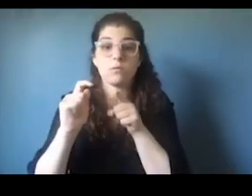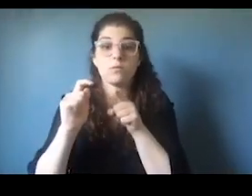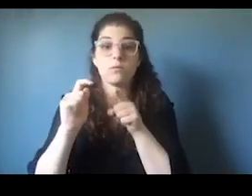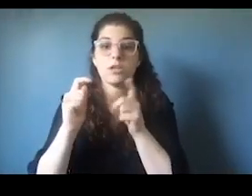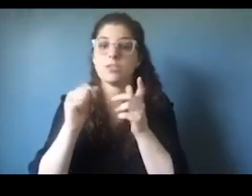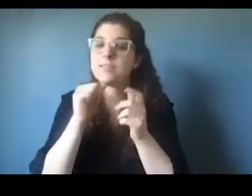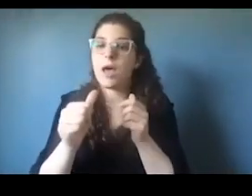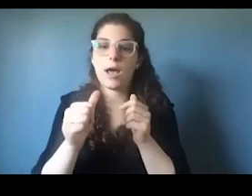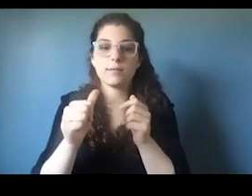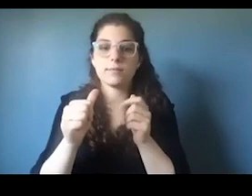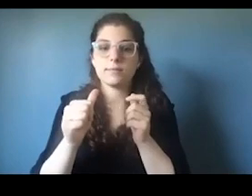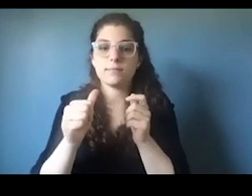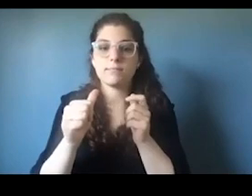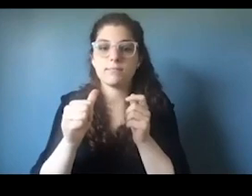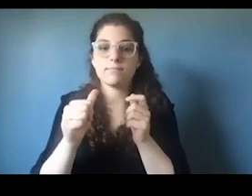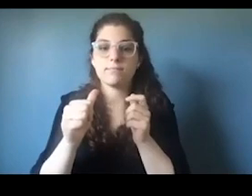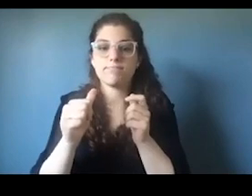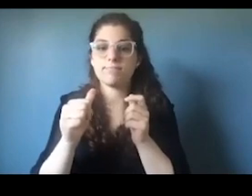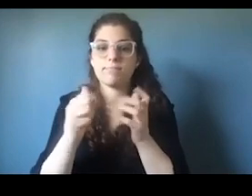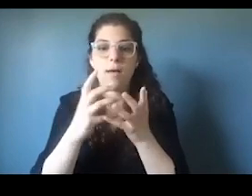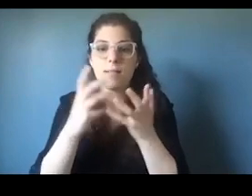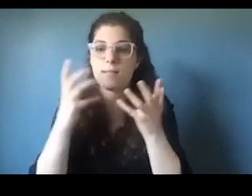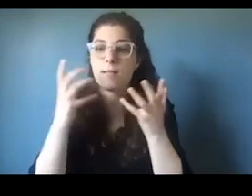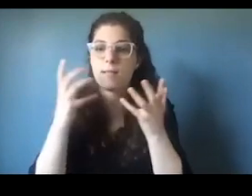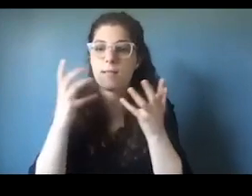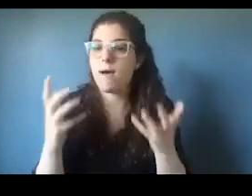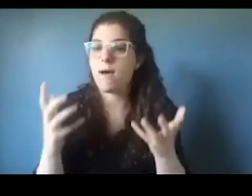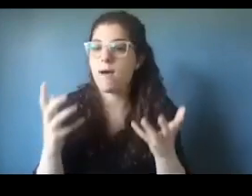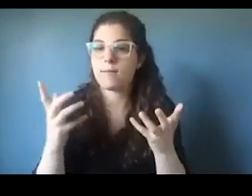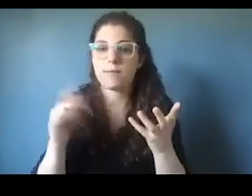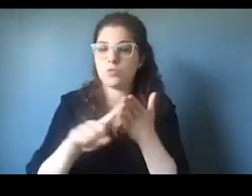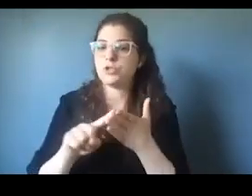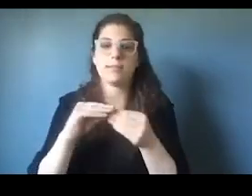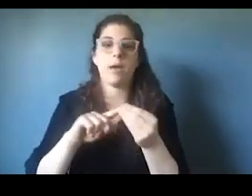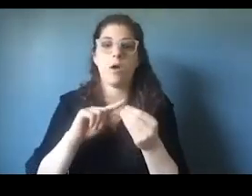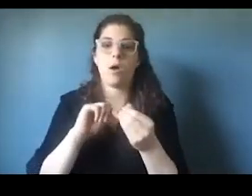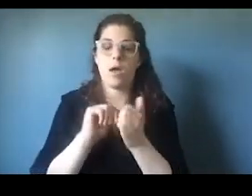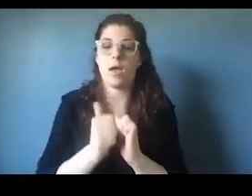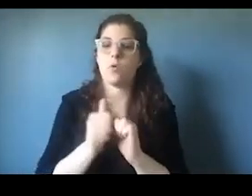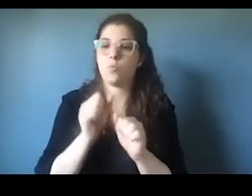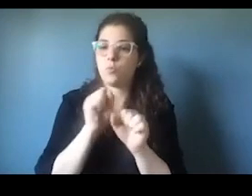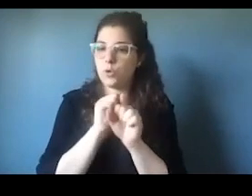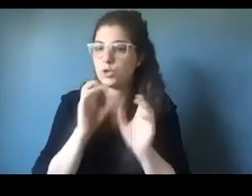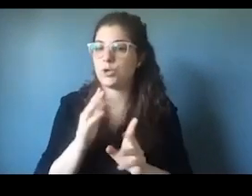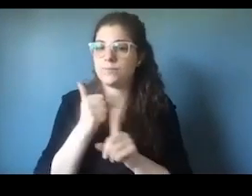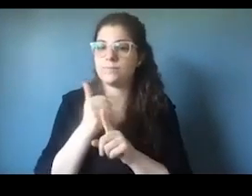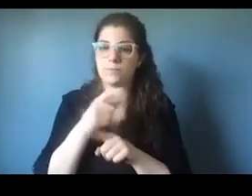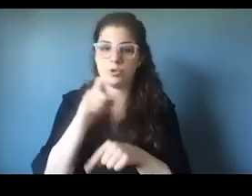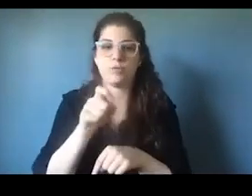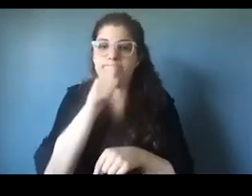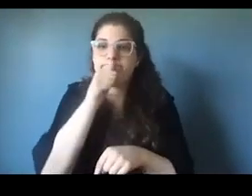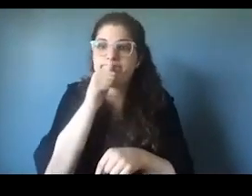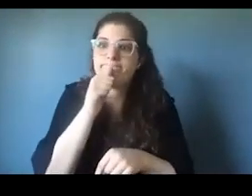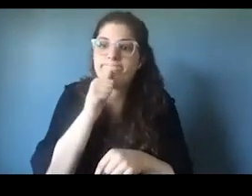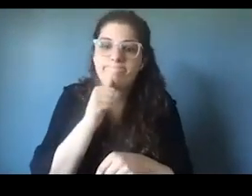not a lot that research has to say about how exactly workers should weather a crisis like